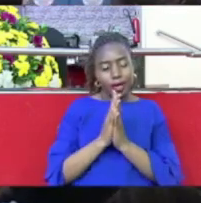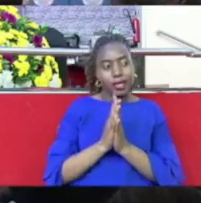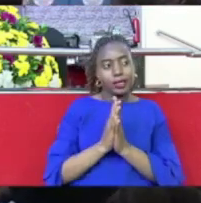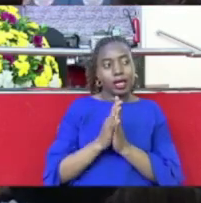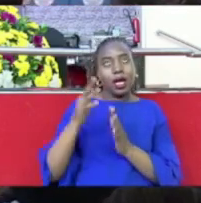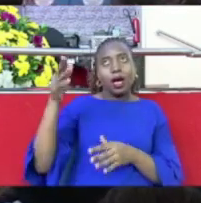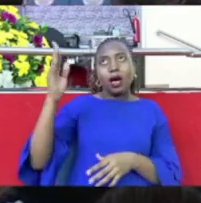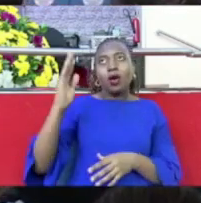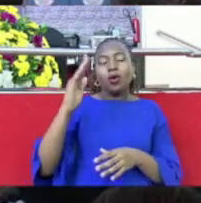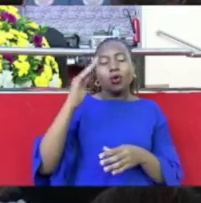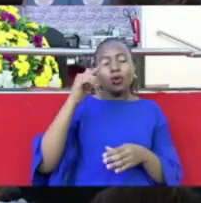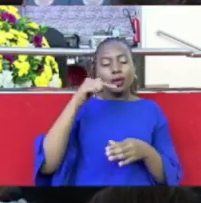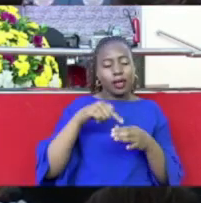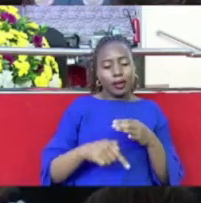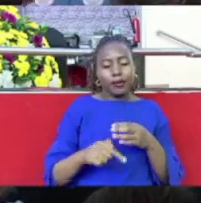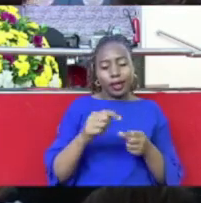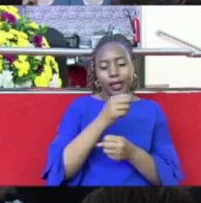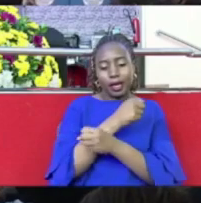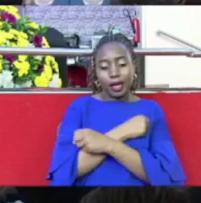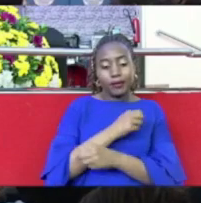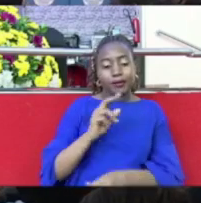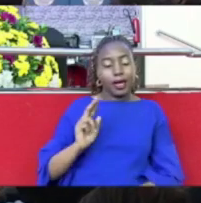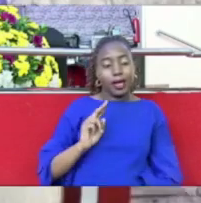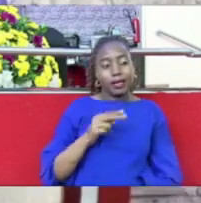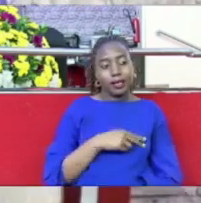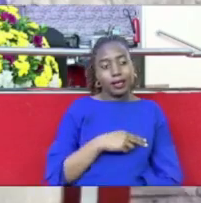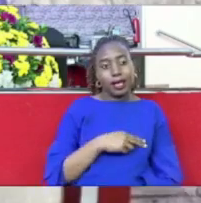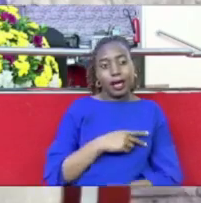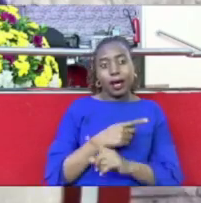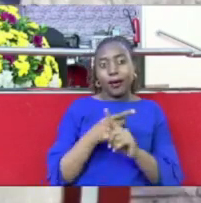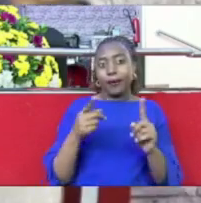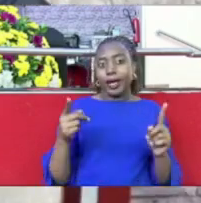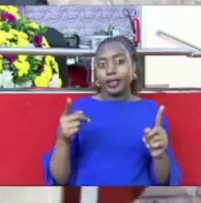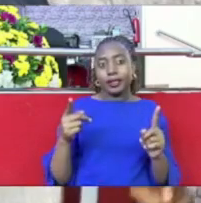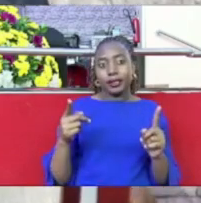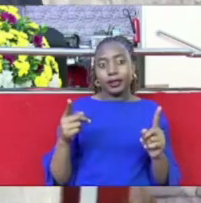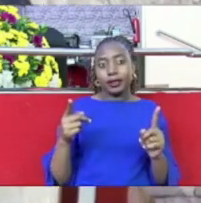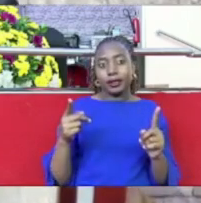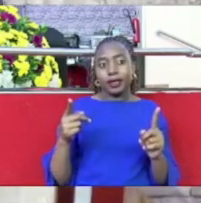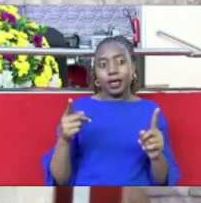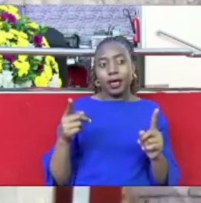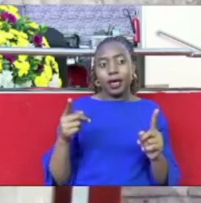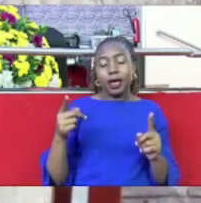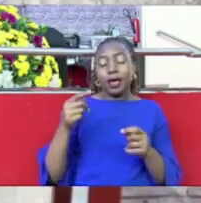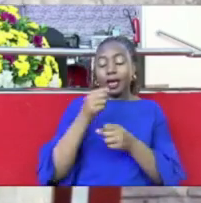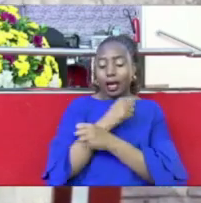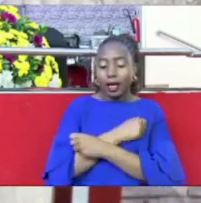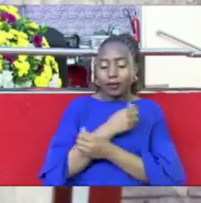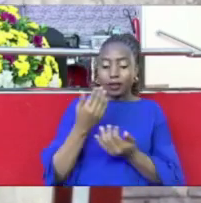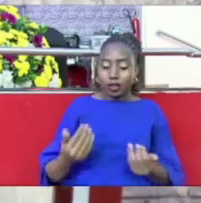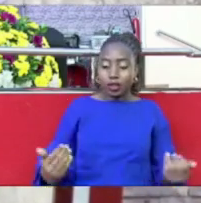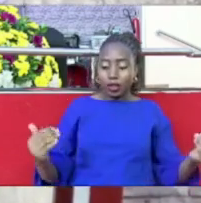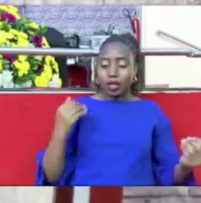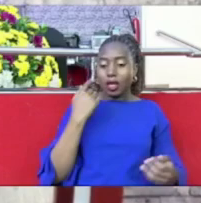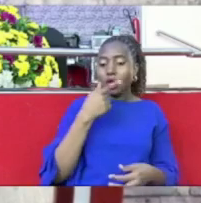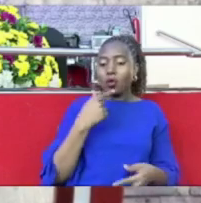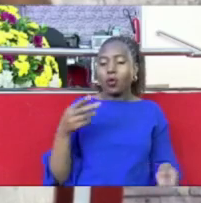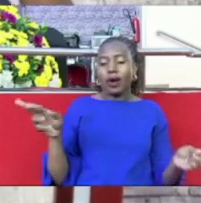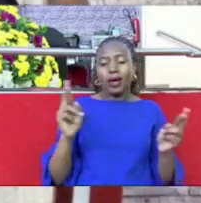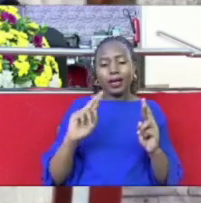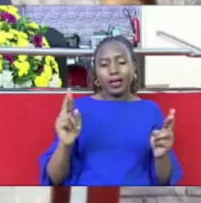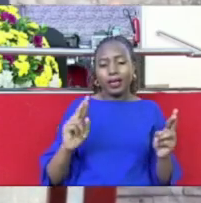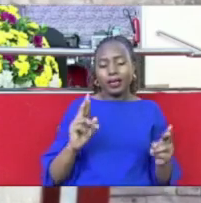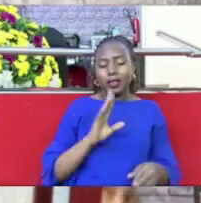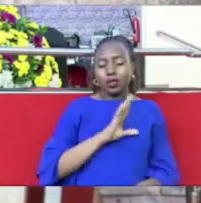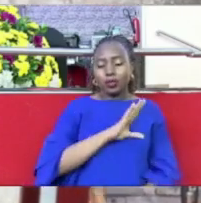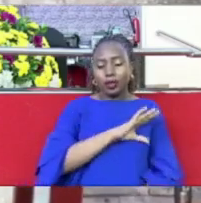us. Anatupenda kwa kiasi sana. But he loves children who are willing to endure hardship. Lakini anapenda watoto ambao wako tayari kuvumilia